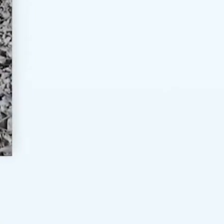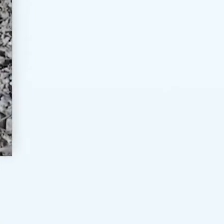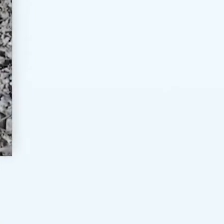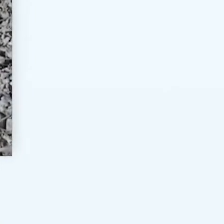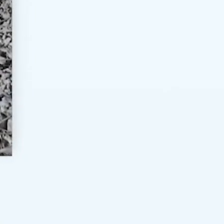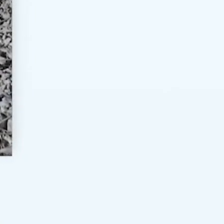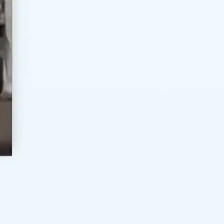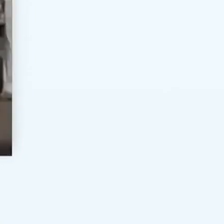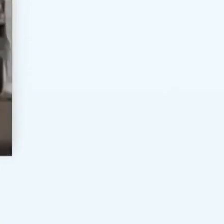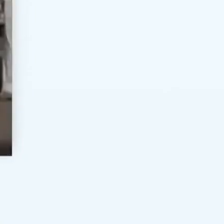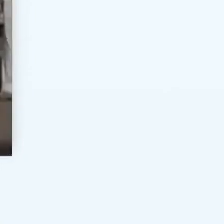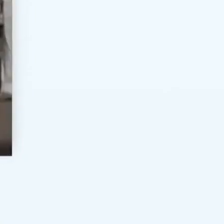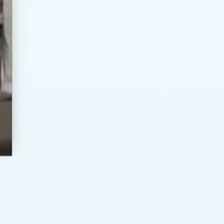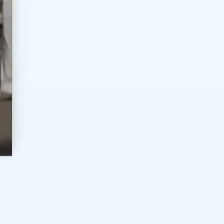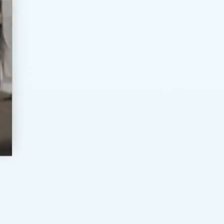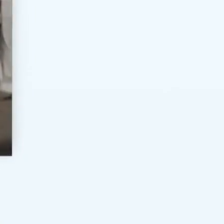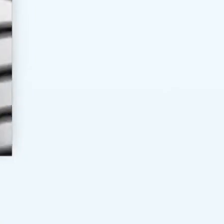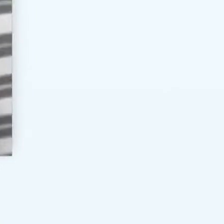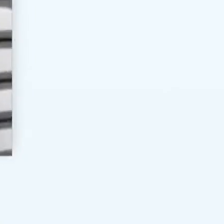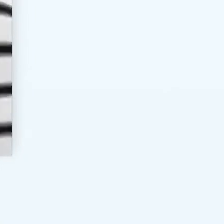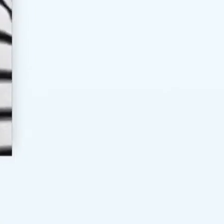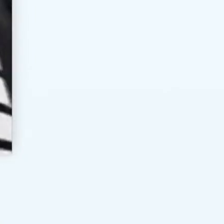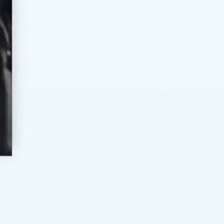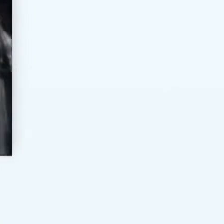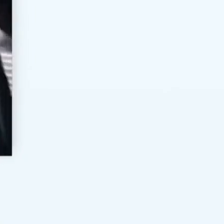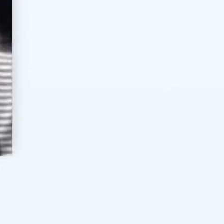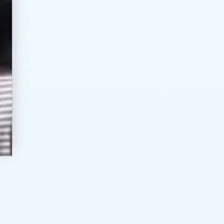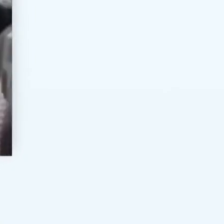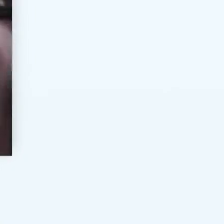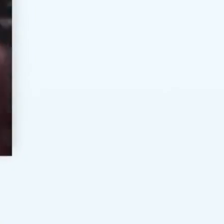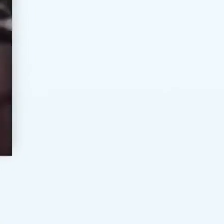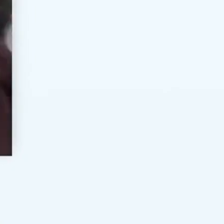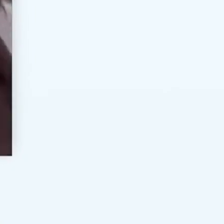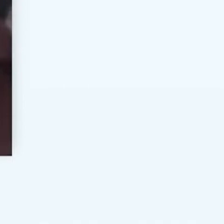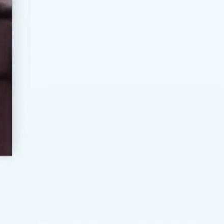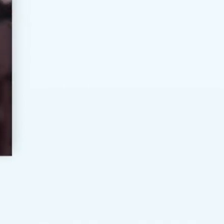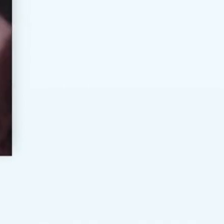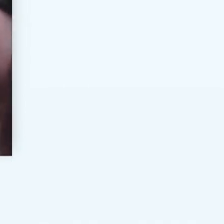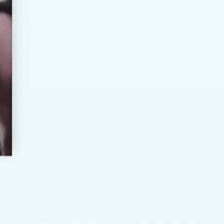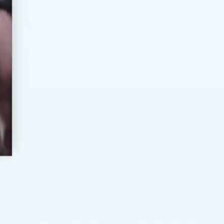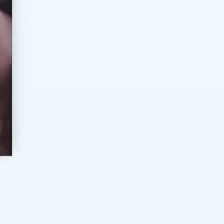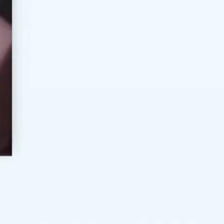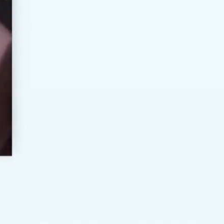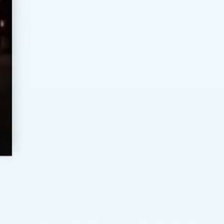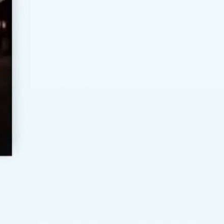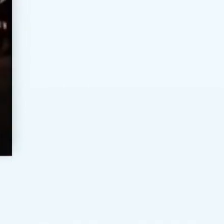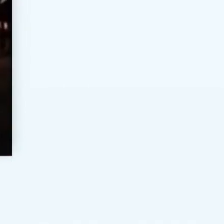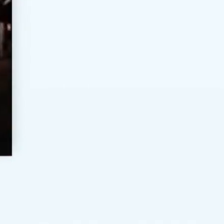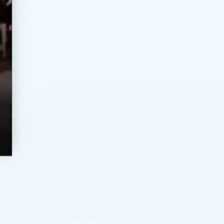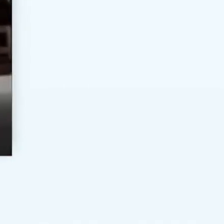For the United Nations, this tragic event was the worst in its history.